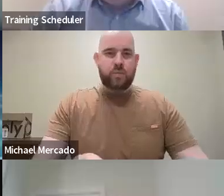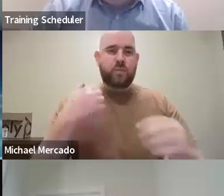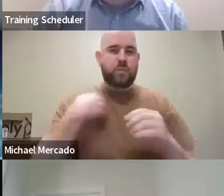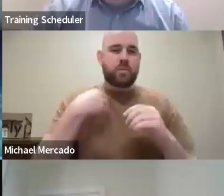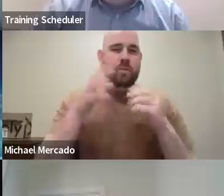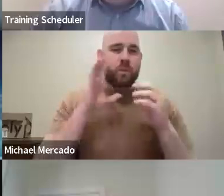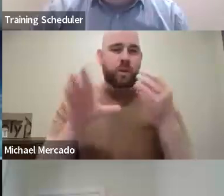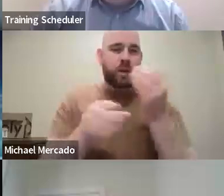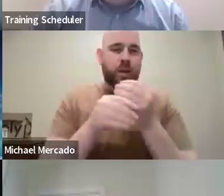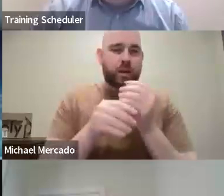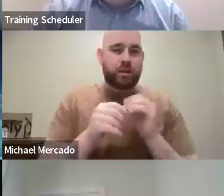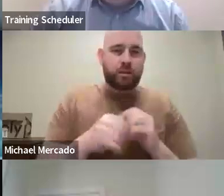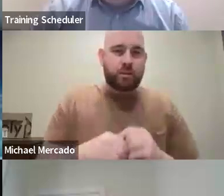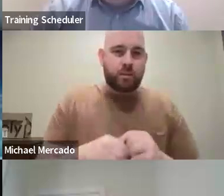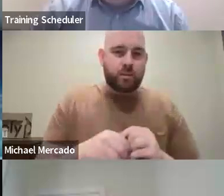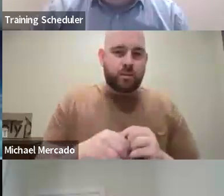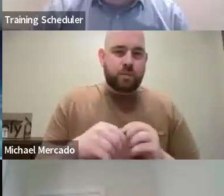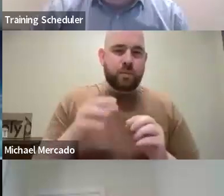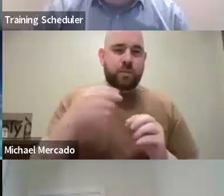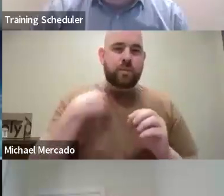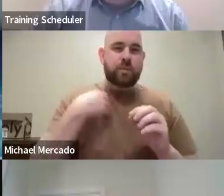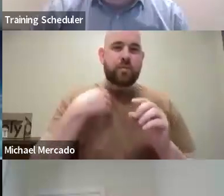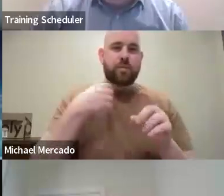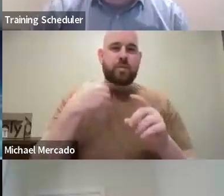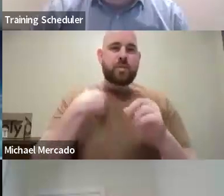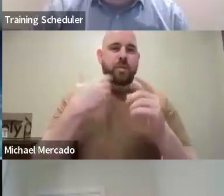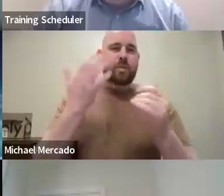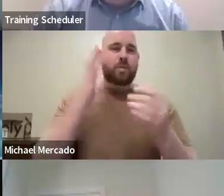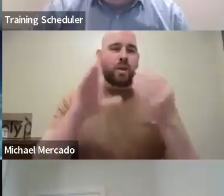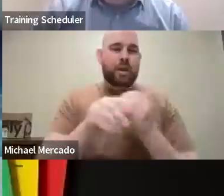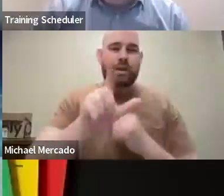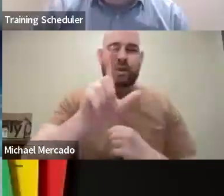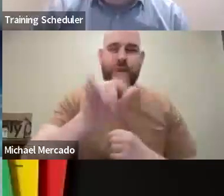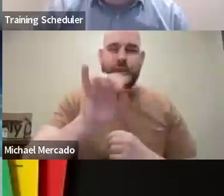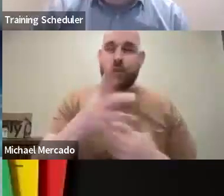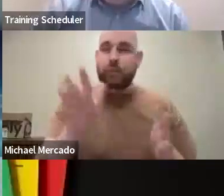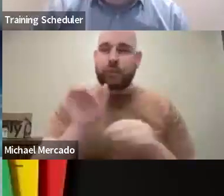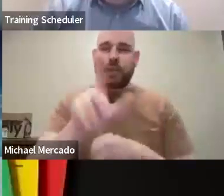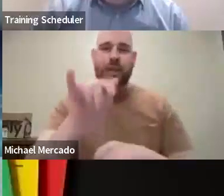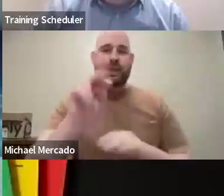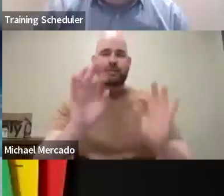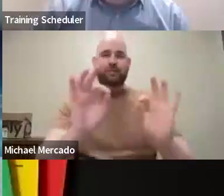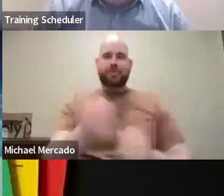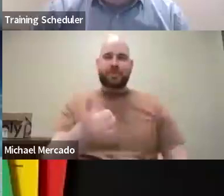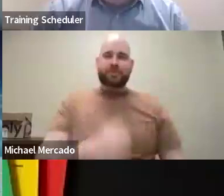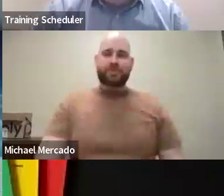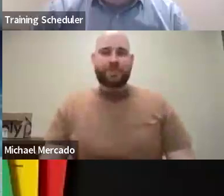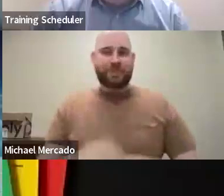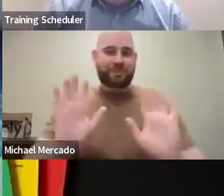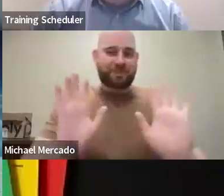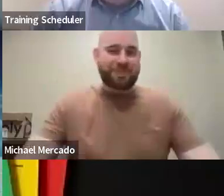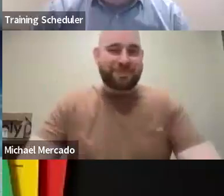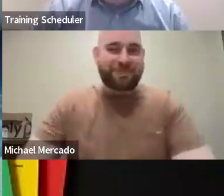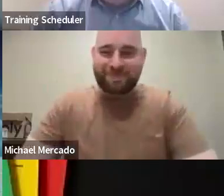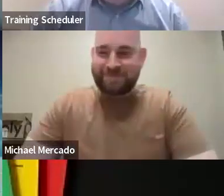All right, any questions from folks? Oh, sorry, go ahead, Michael. Yeah, sorry, I just wanted to add, there